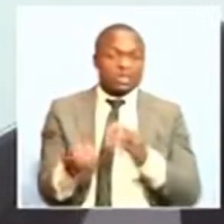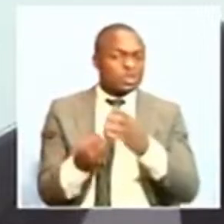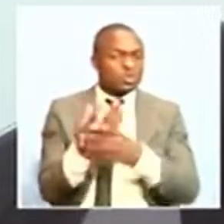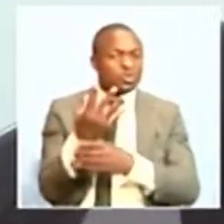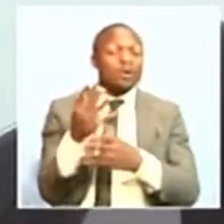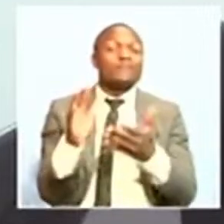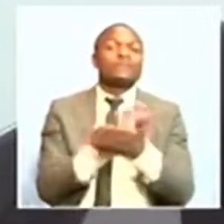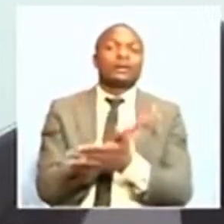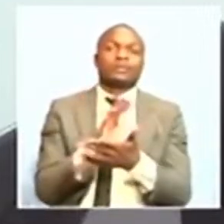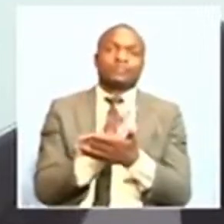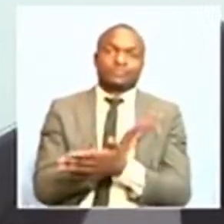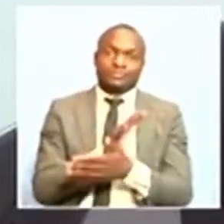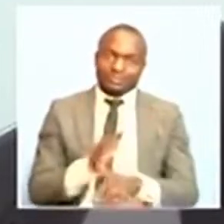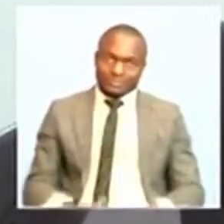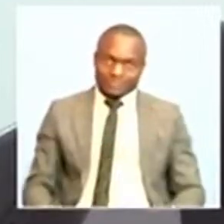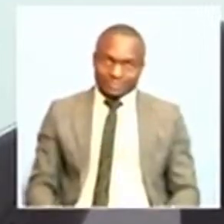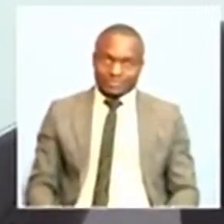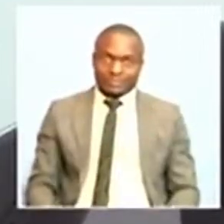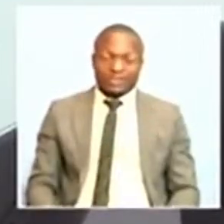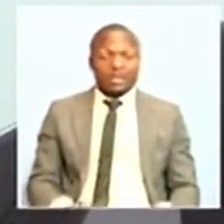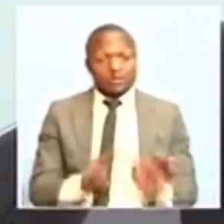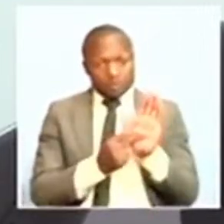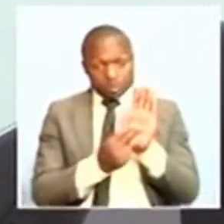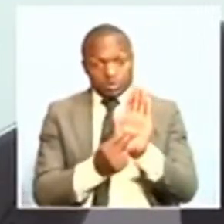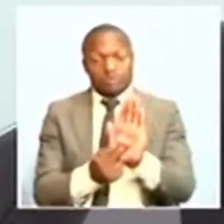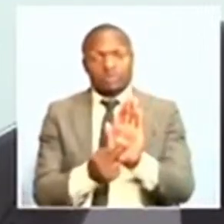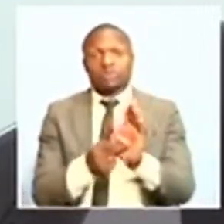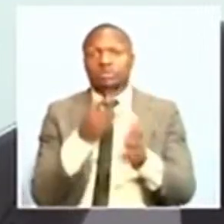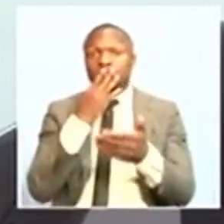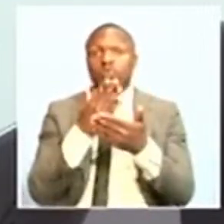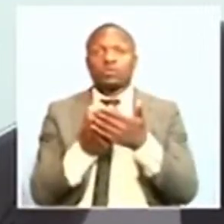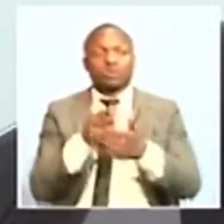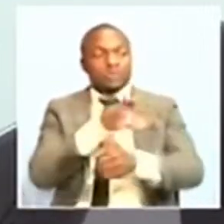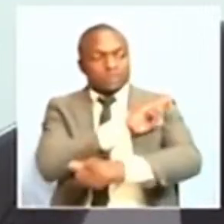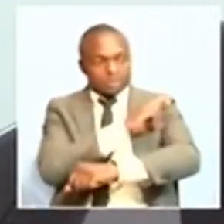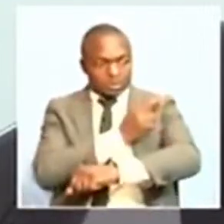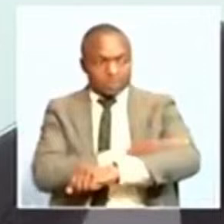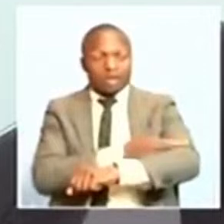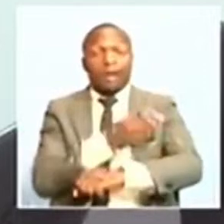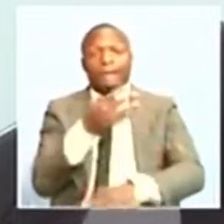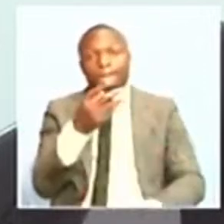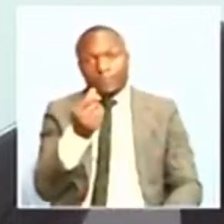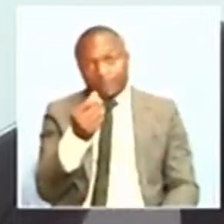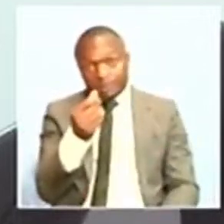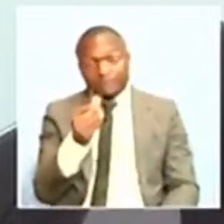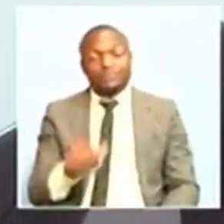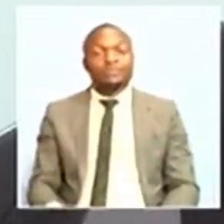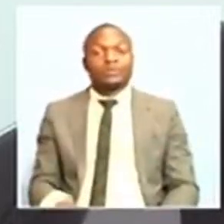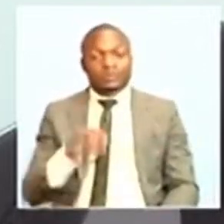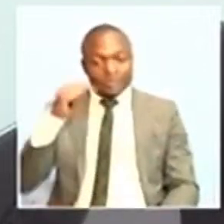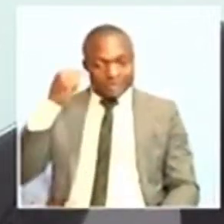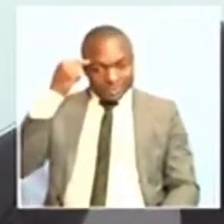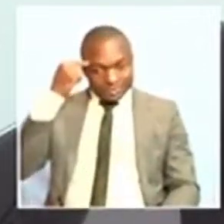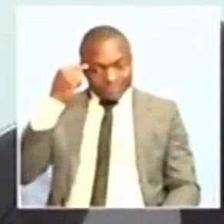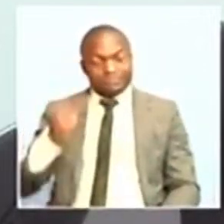rapidly, and it is proving to be a reliable source of revenue for the